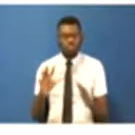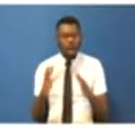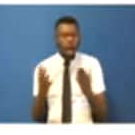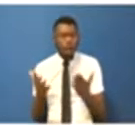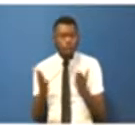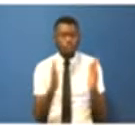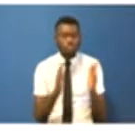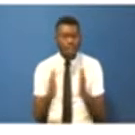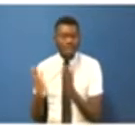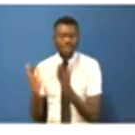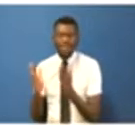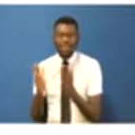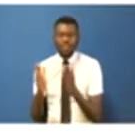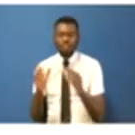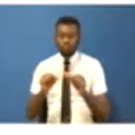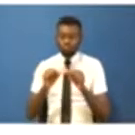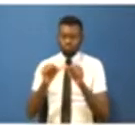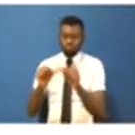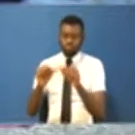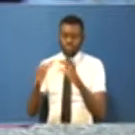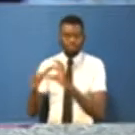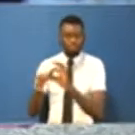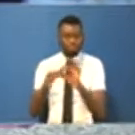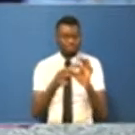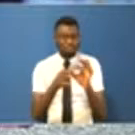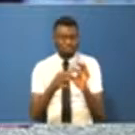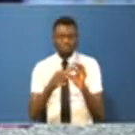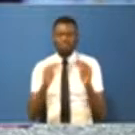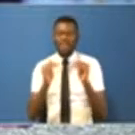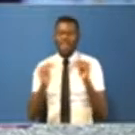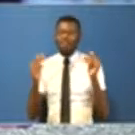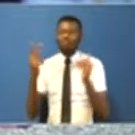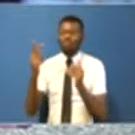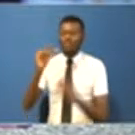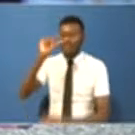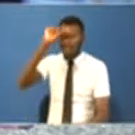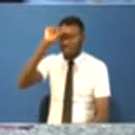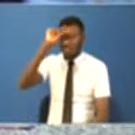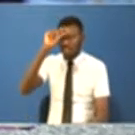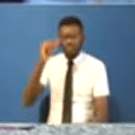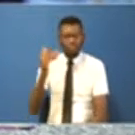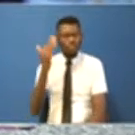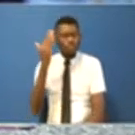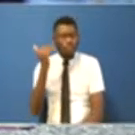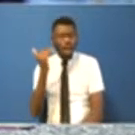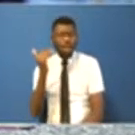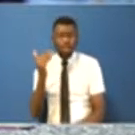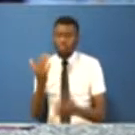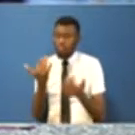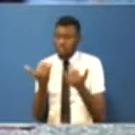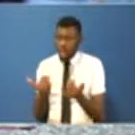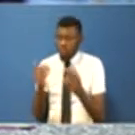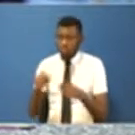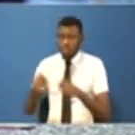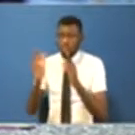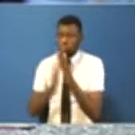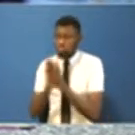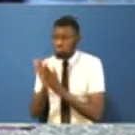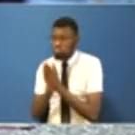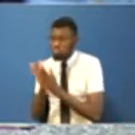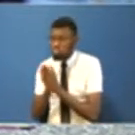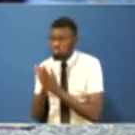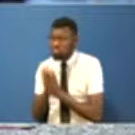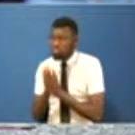you plan on sustaining the relationship between the two levels of government considering the fact that you're vying on an